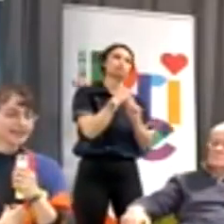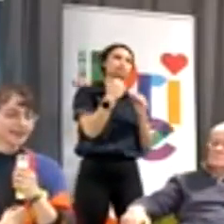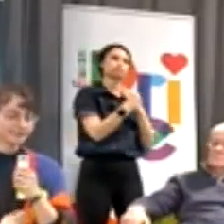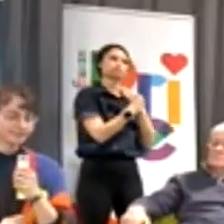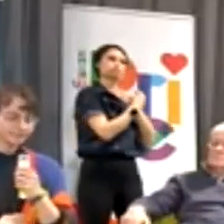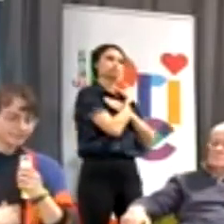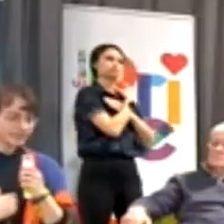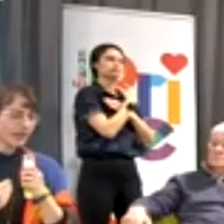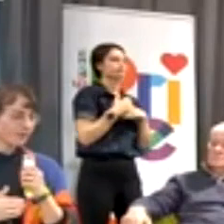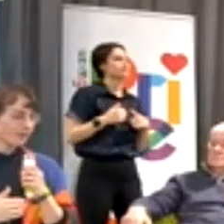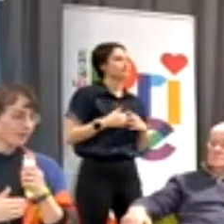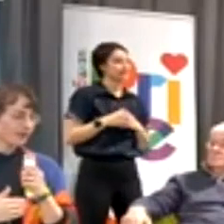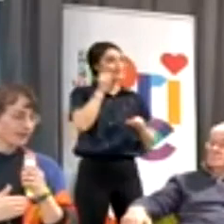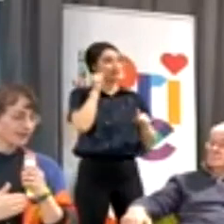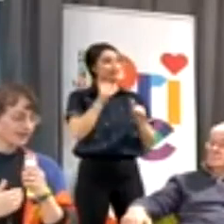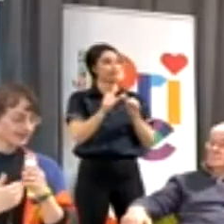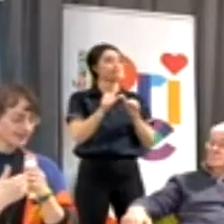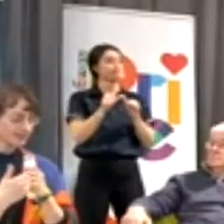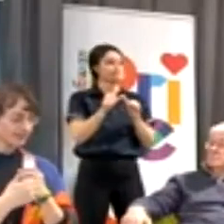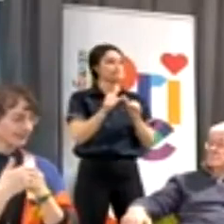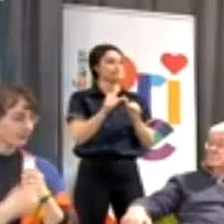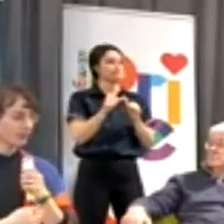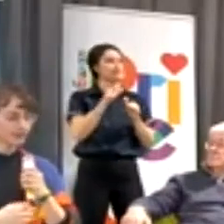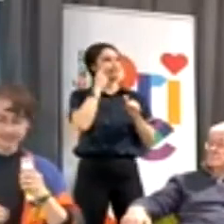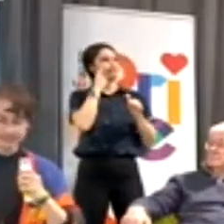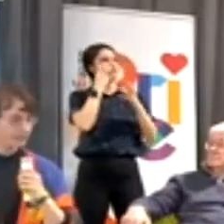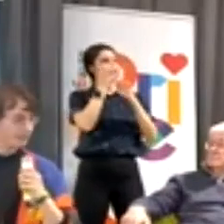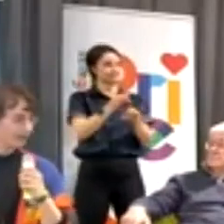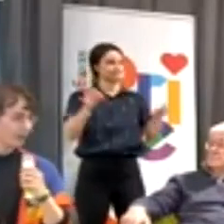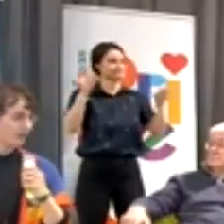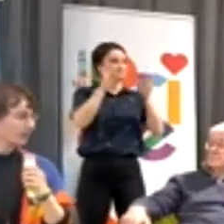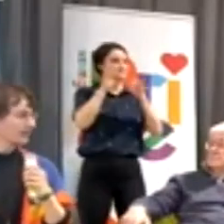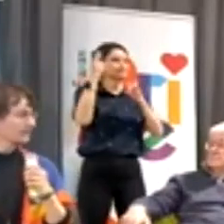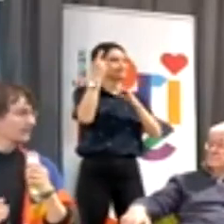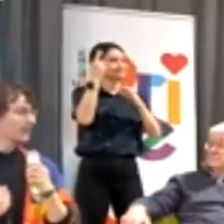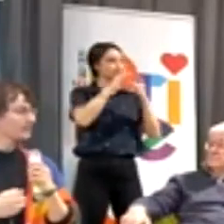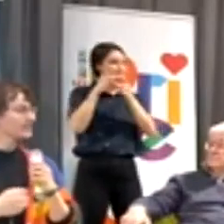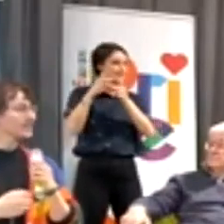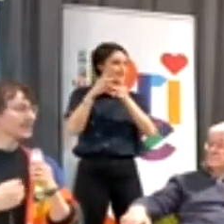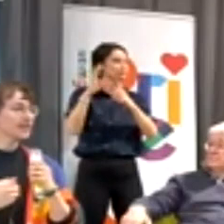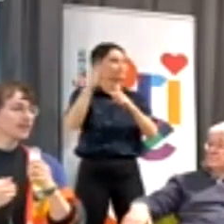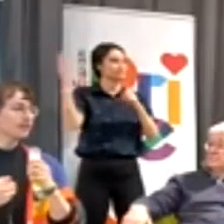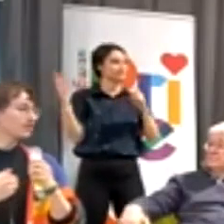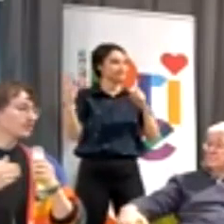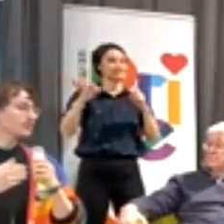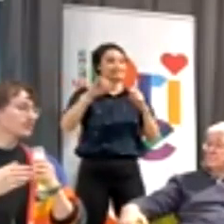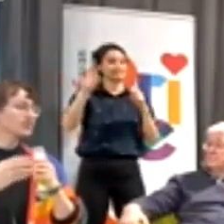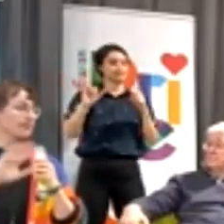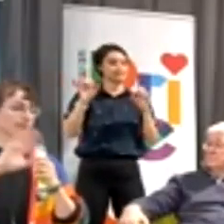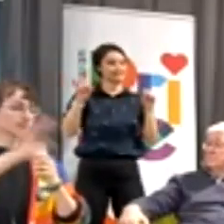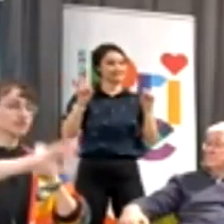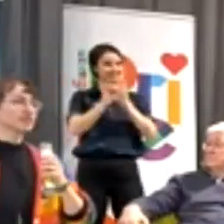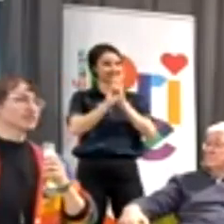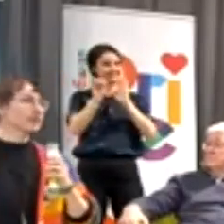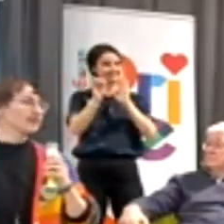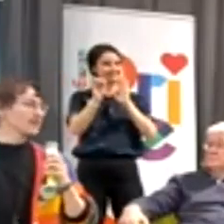And I remember, I think it's really important because it's such a big part of queer joy, is being able to see that gay